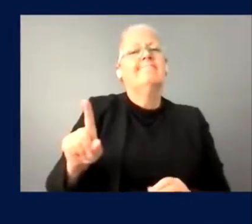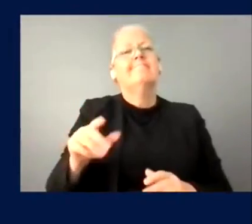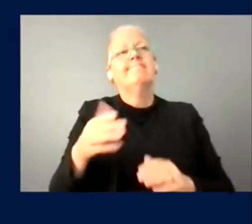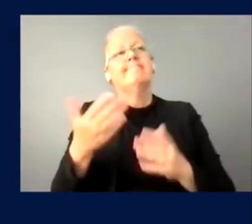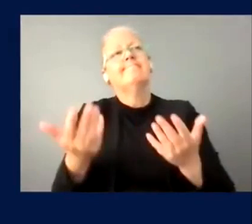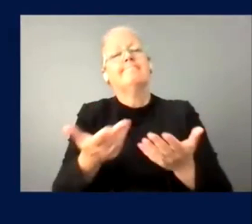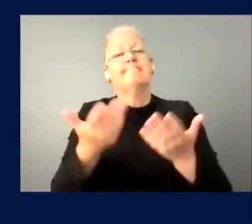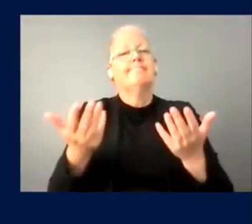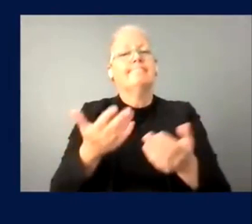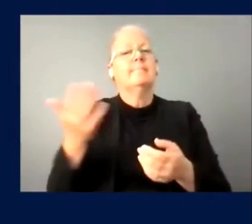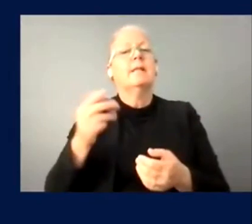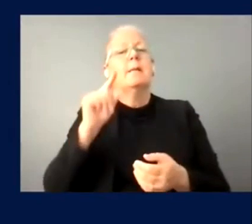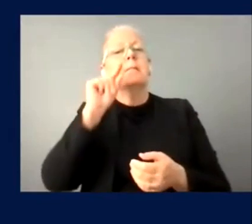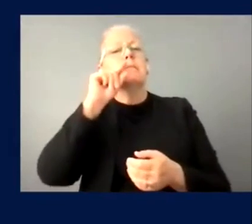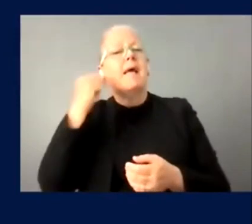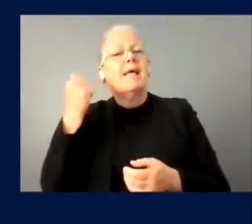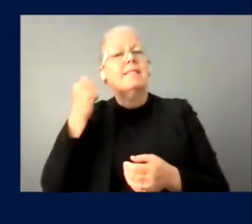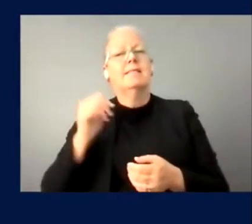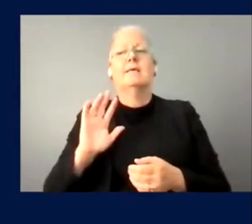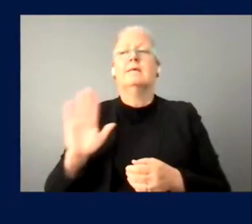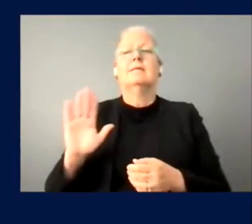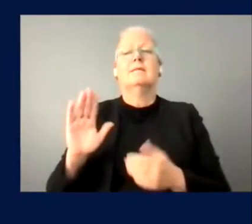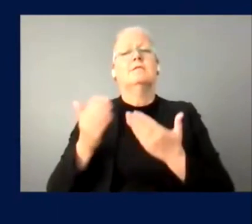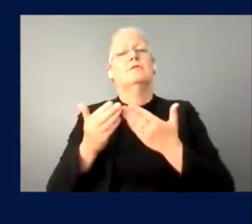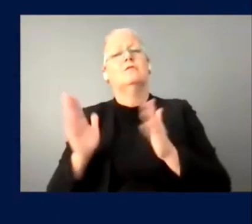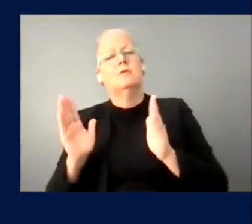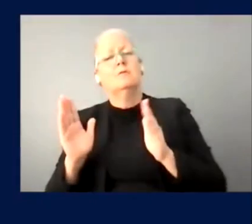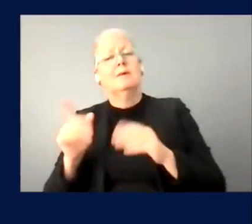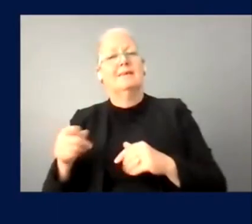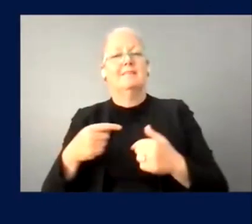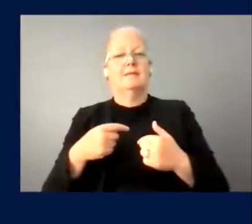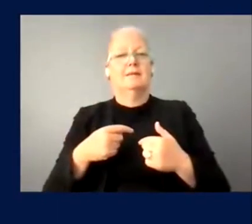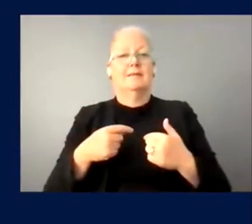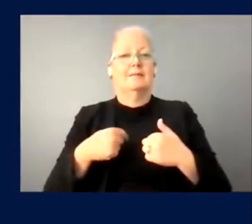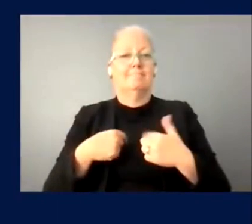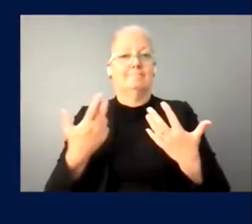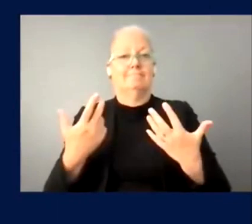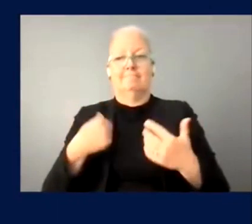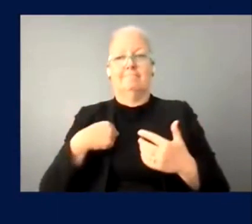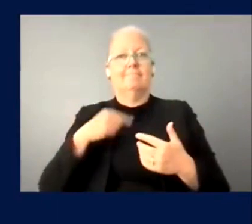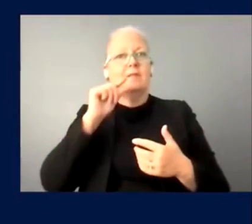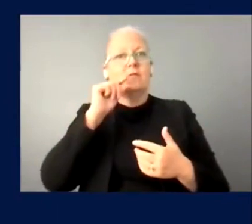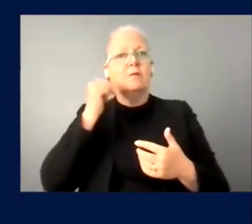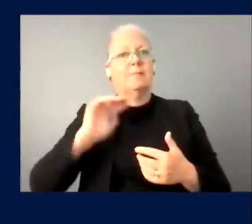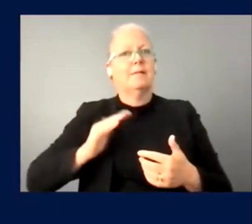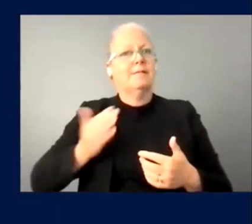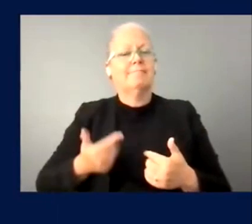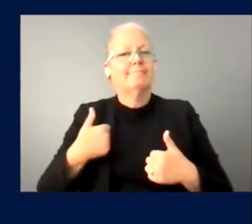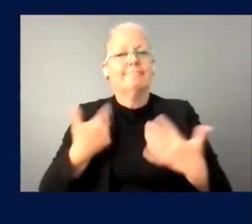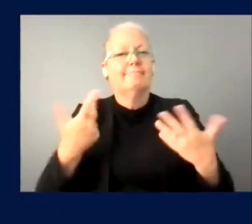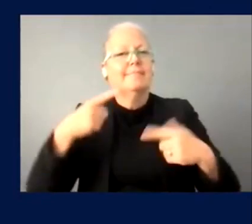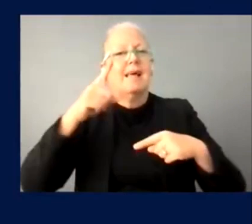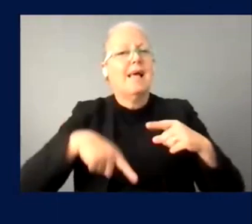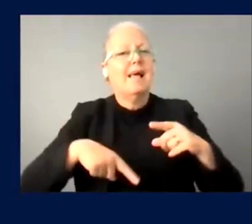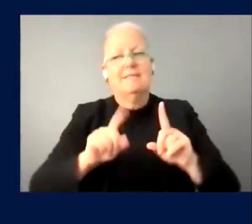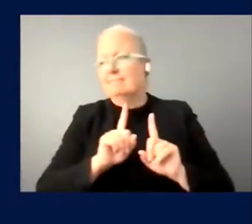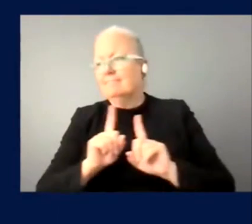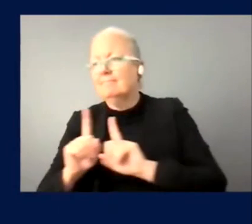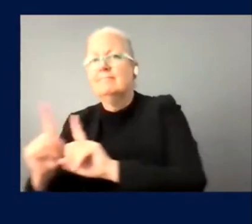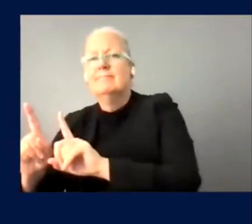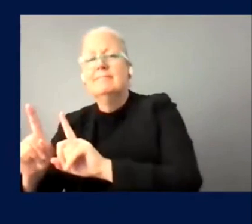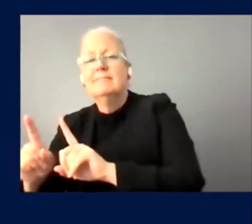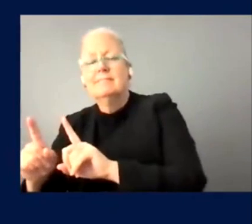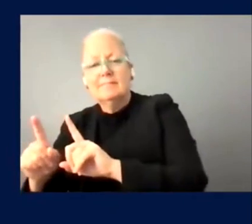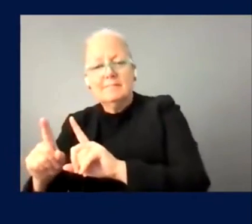access toilet, and obviously I couldn't go with him. So if clubs are able to provide universal